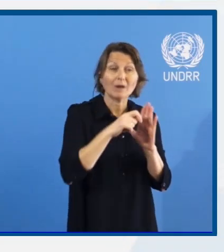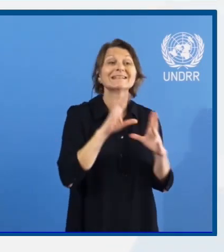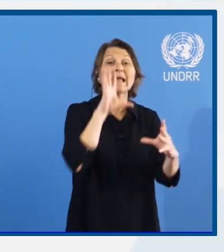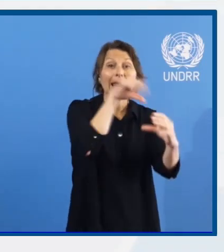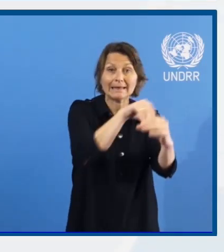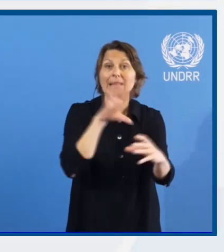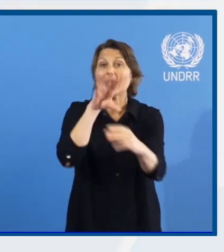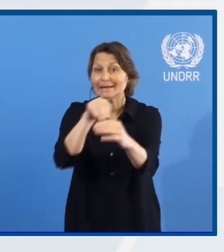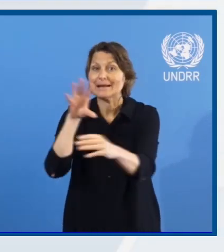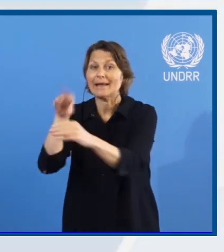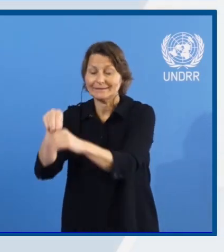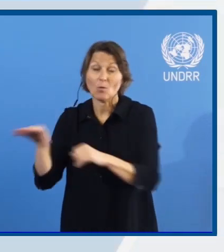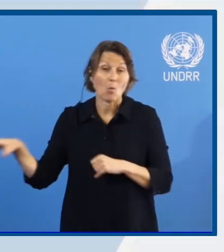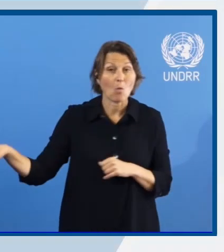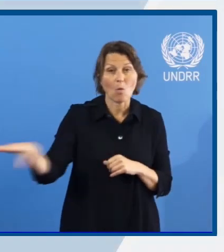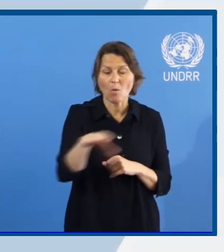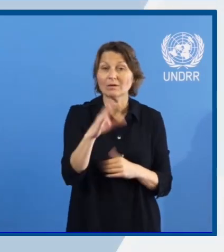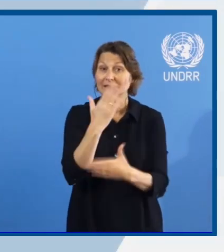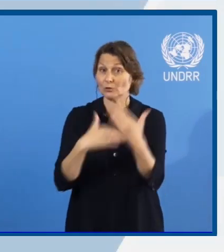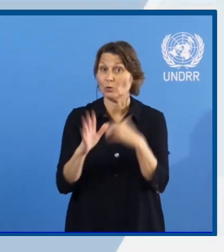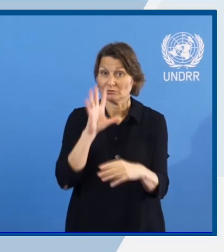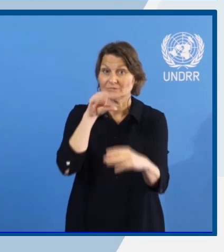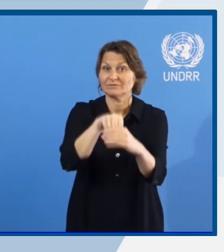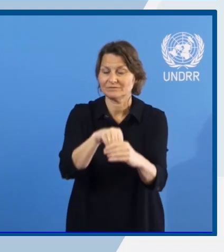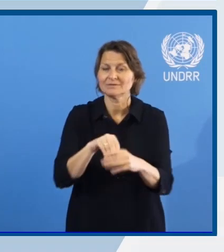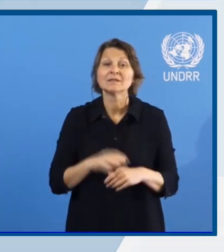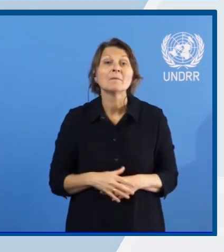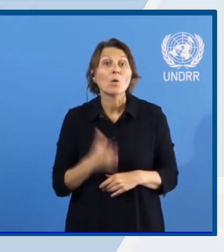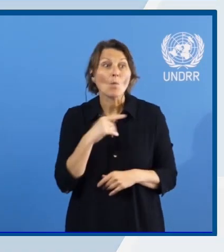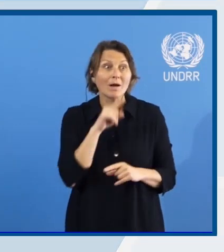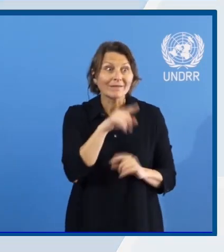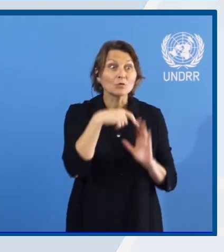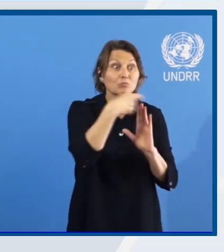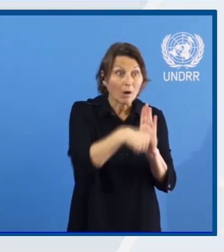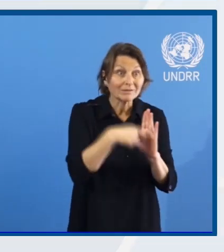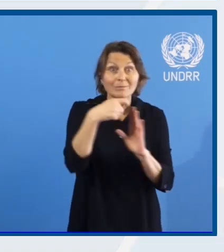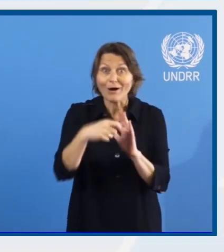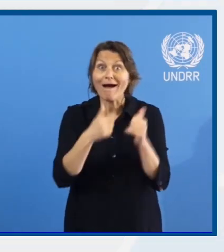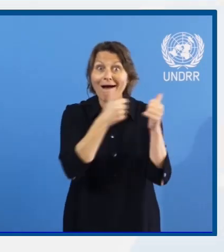be successful, they also need to be inclusive. Thank you.